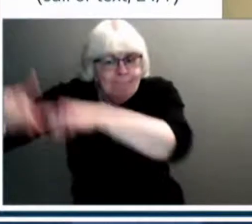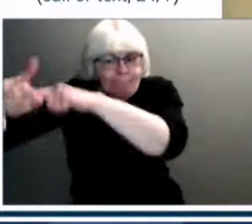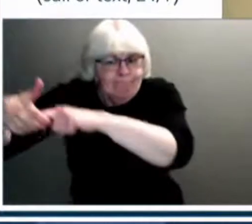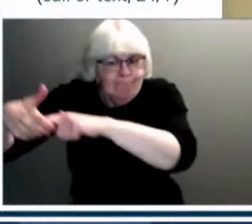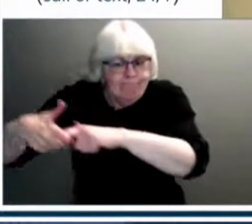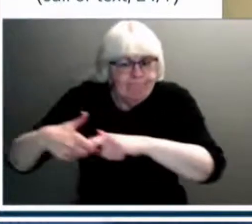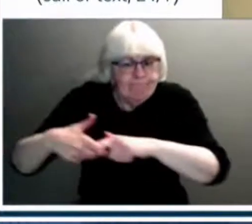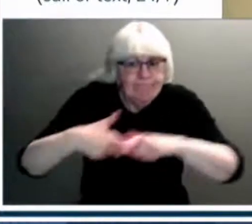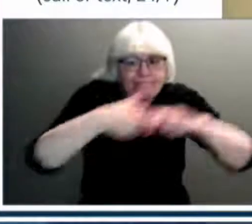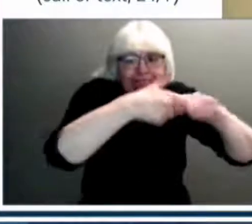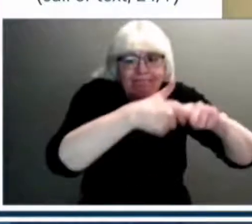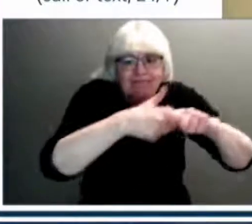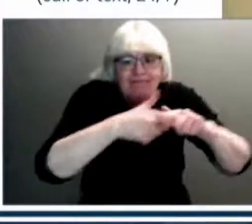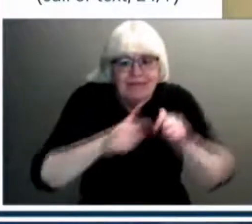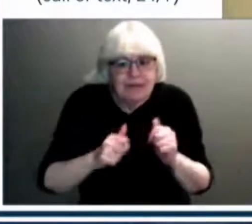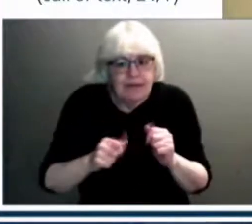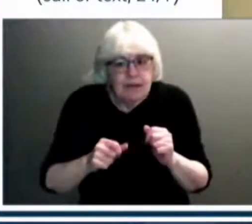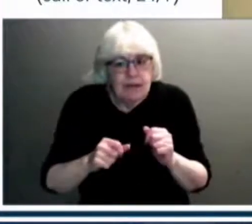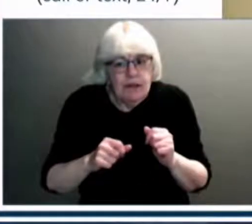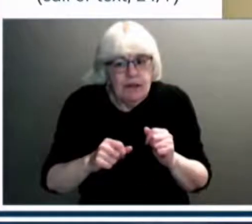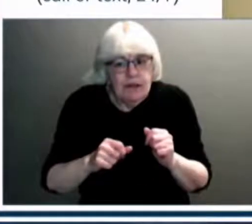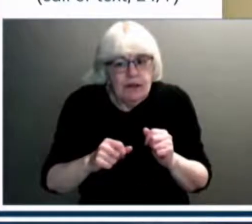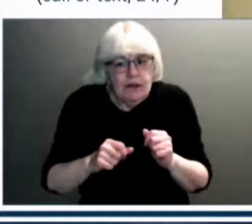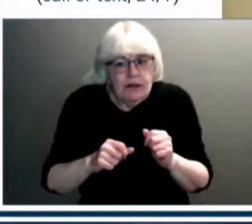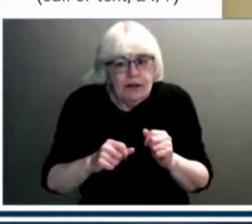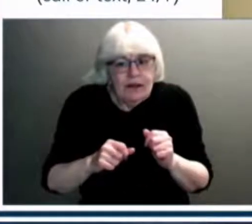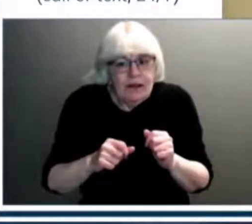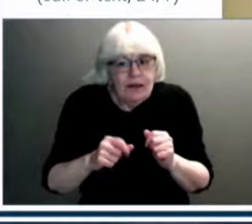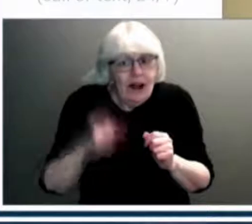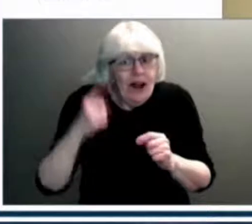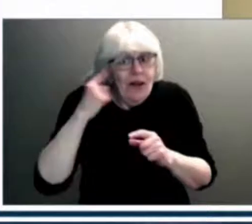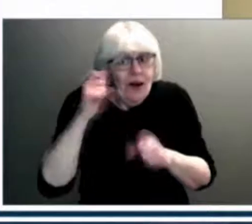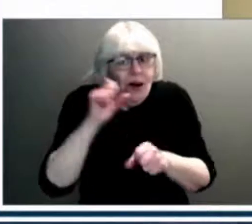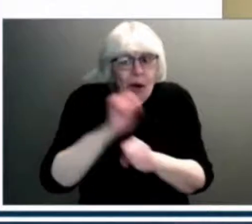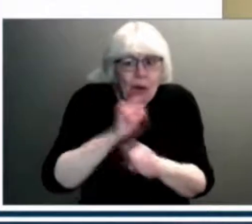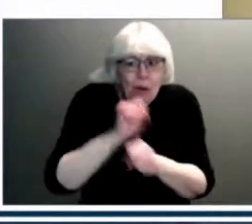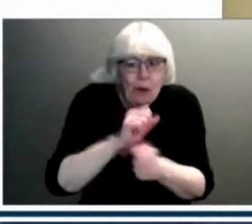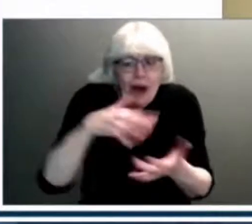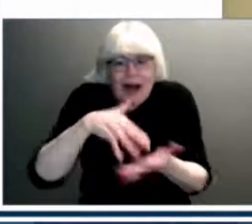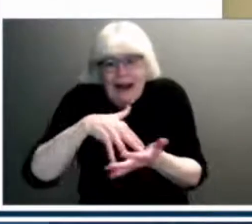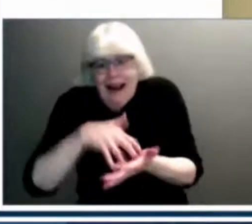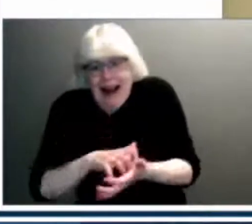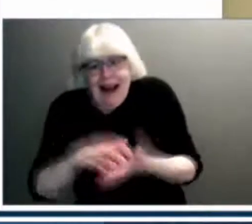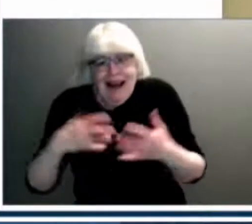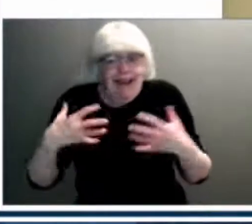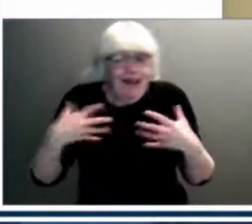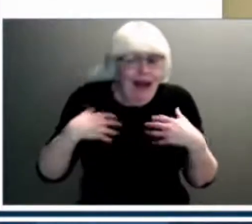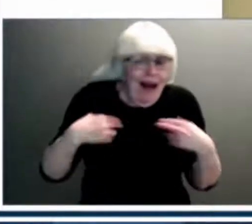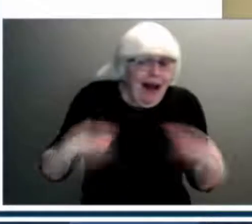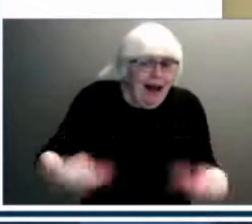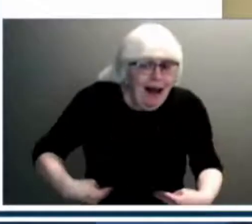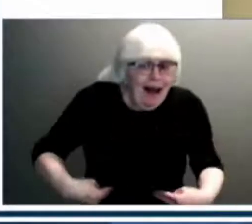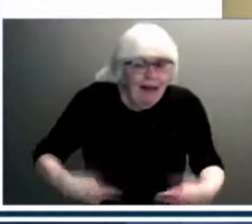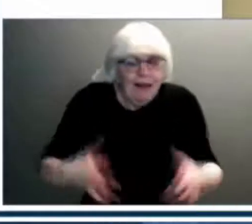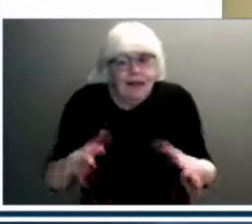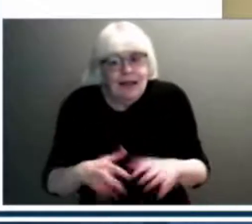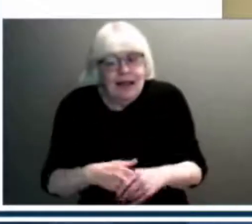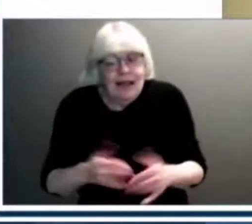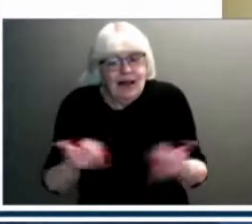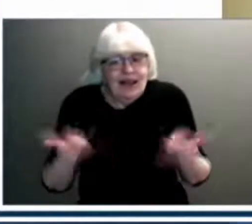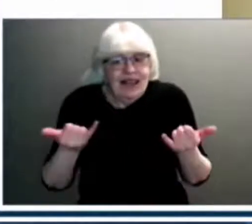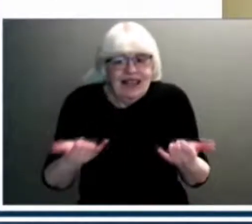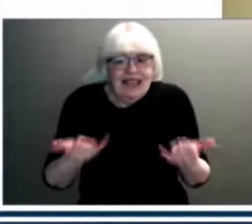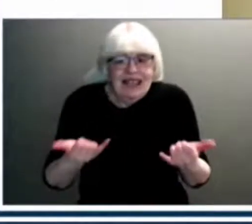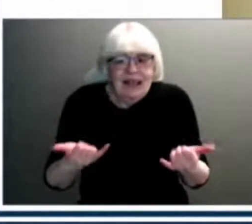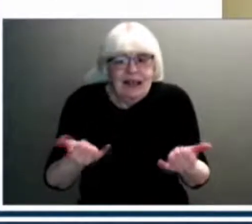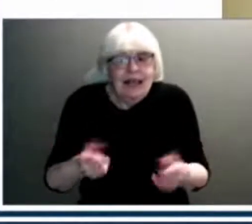Nova Scotians. Rapid tests were once readily available for most Nova Scotians, but now you need an appointment to get